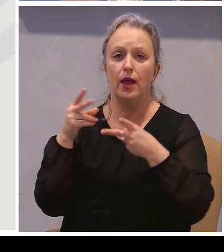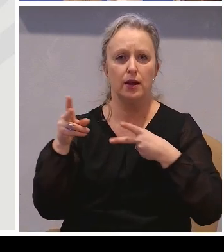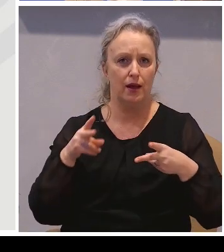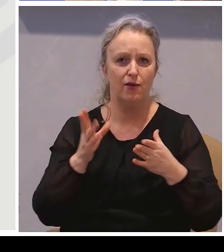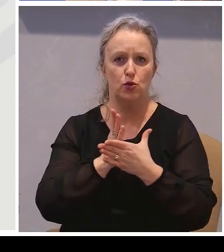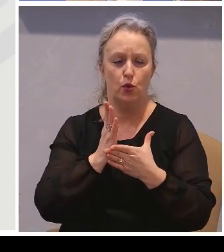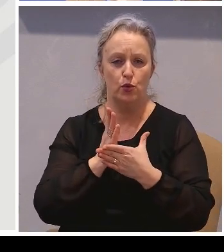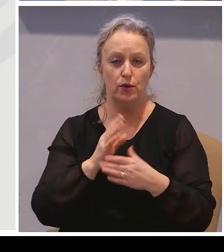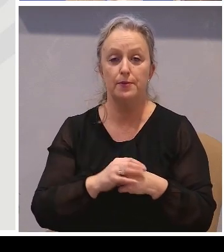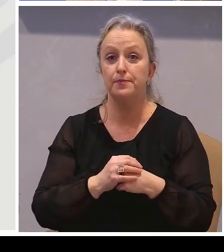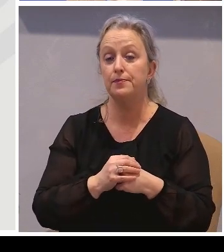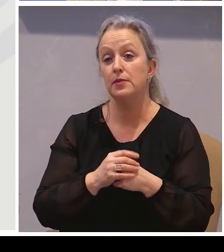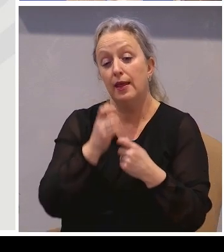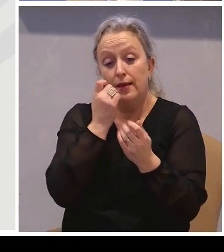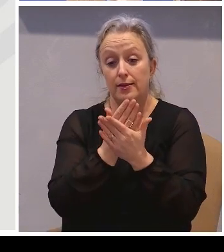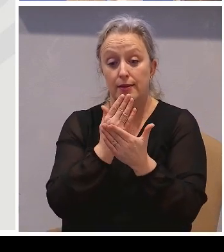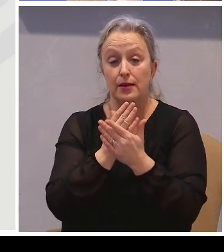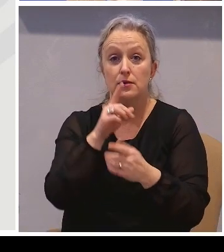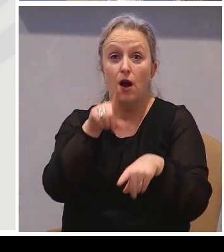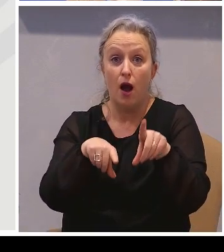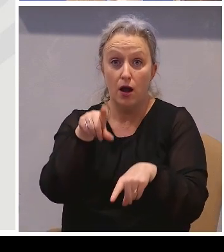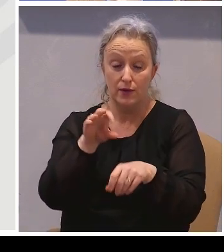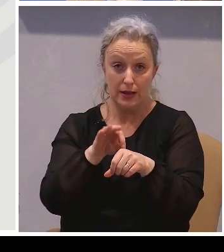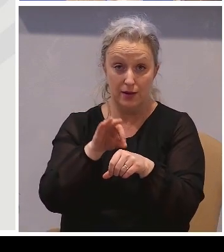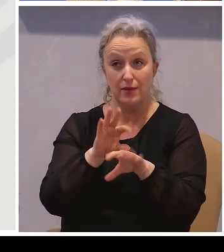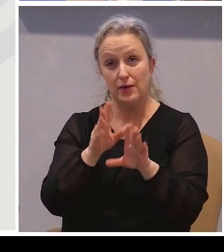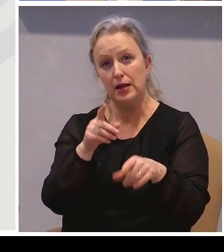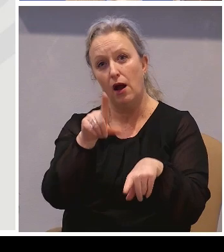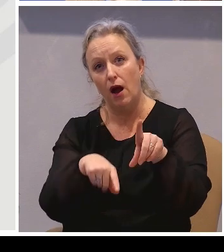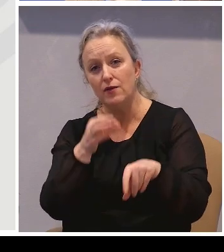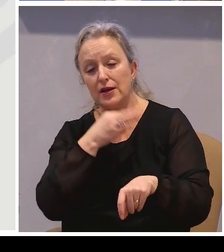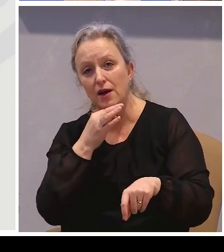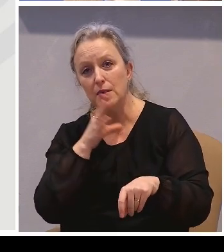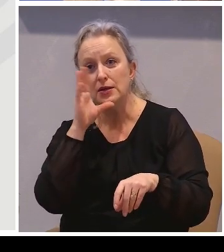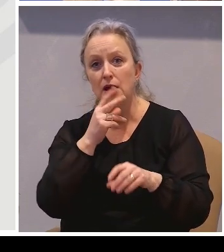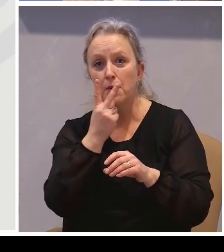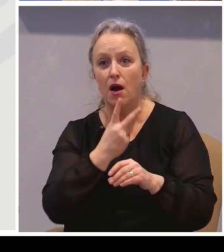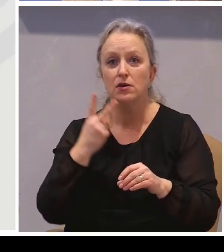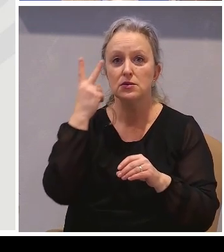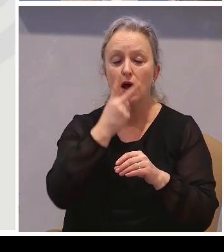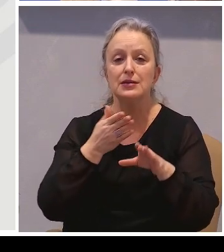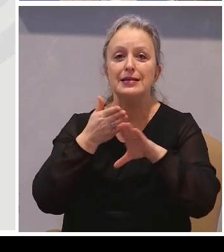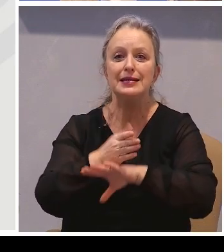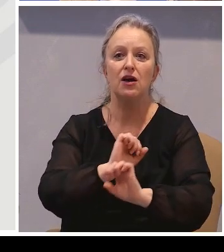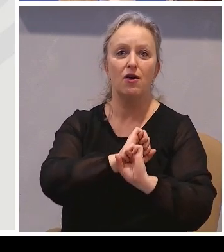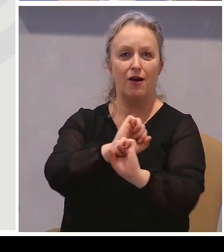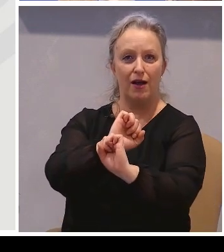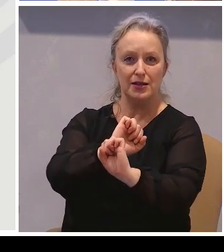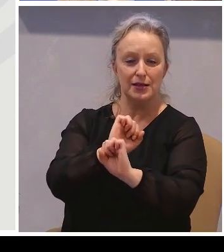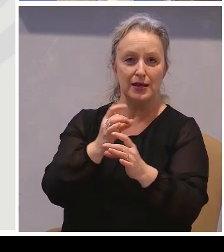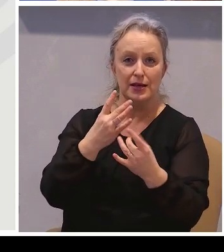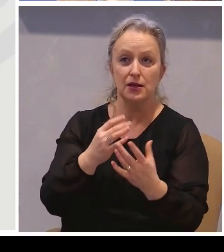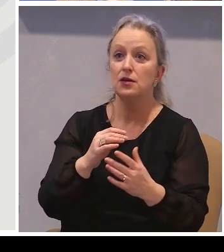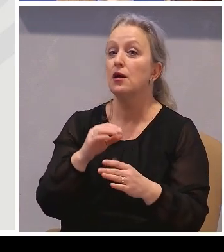et there are different benefits. Harvikravimite korral saab 2 aastat lisakaitset. For example, with orphan drugs, there